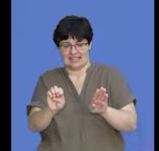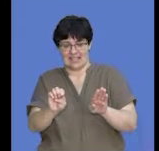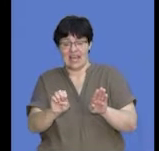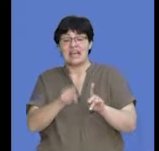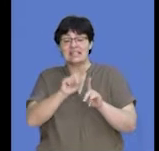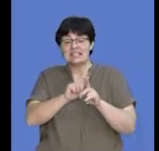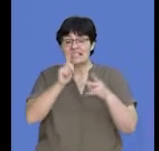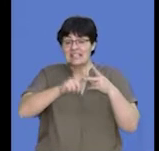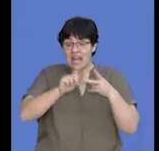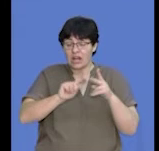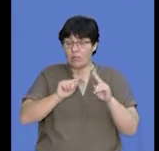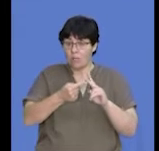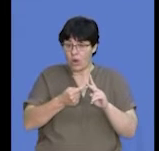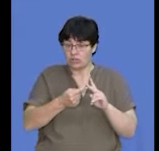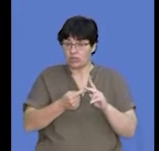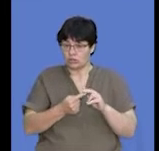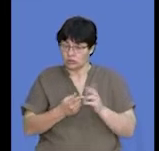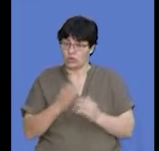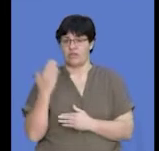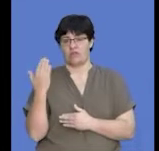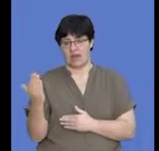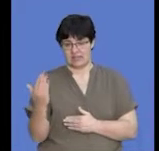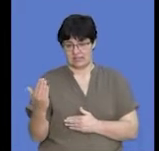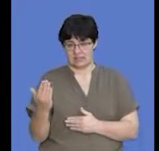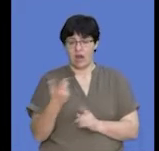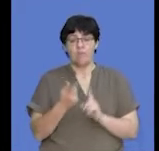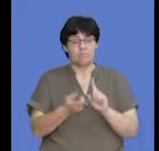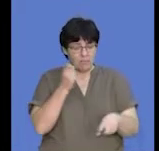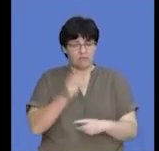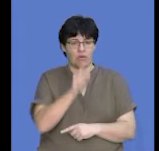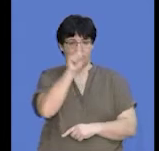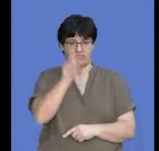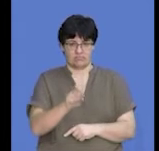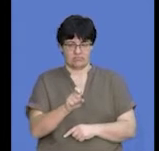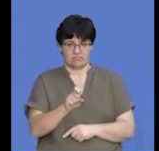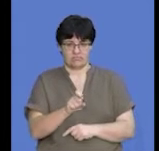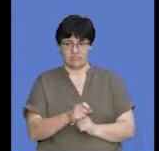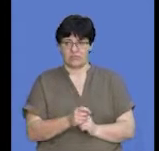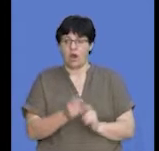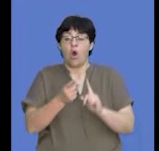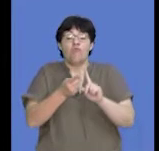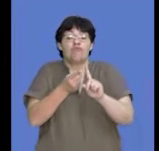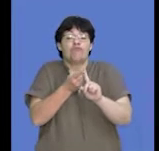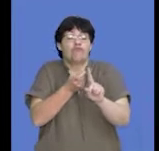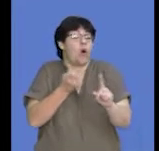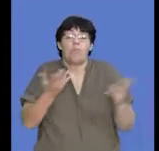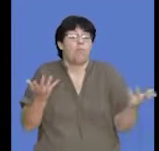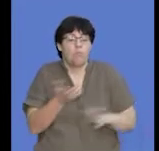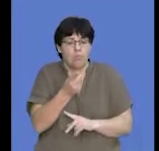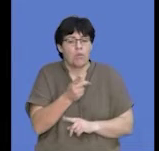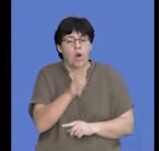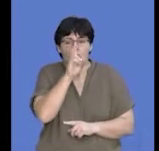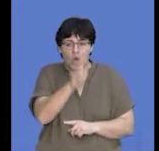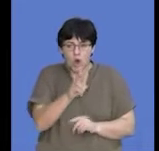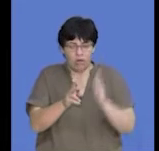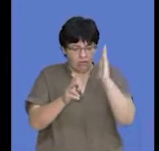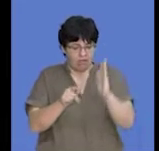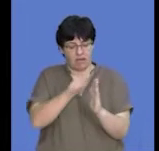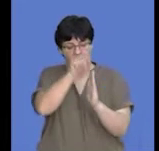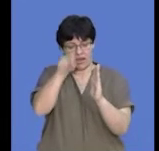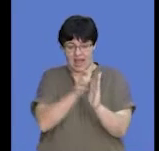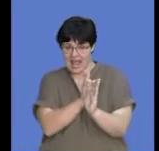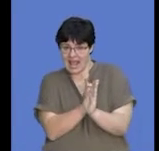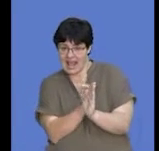protractor. This is determined from your question, the from point. Note how the protractor looks when it's